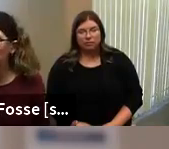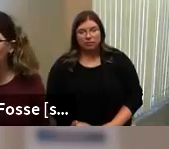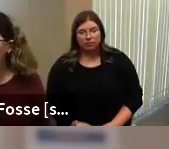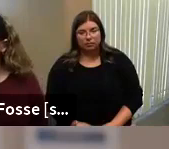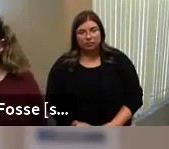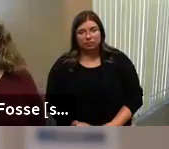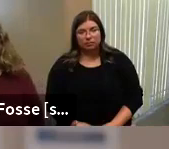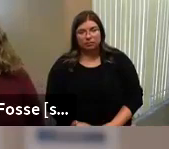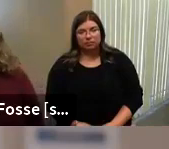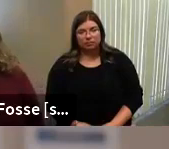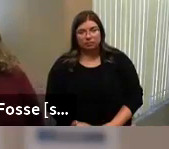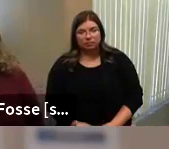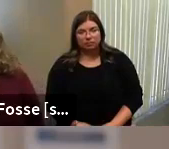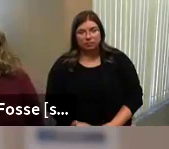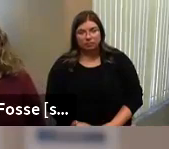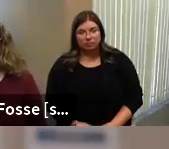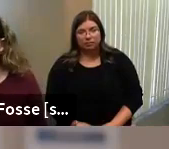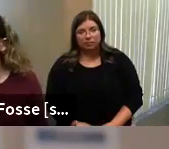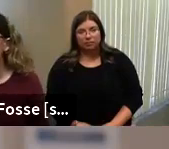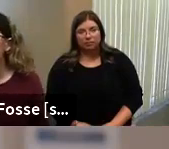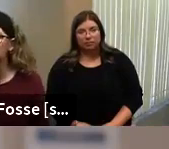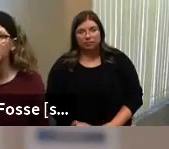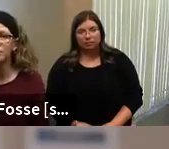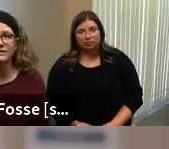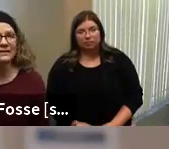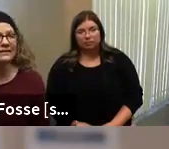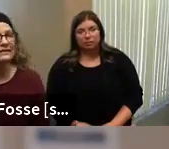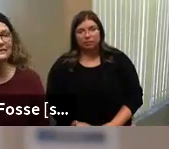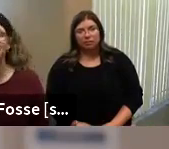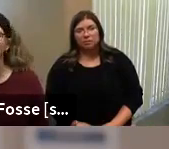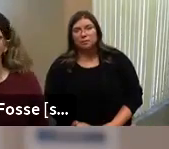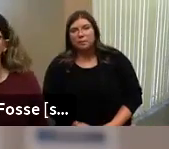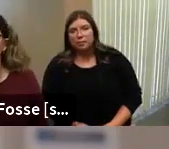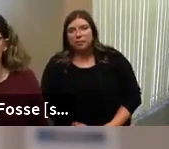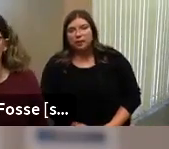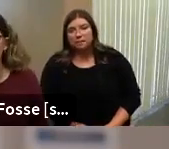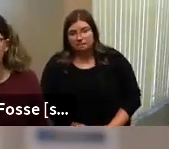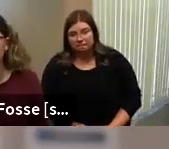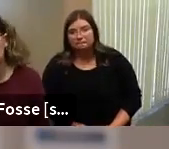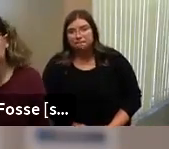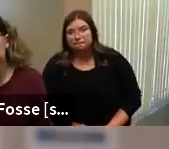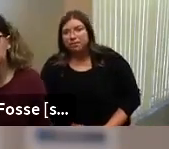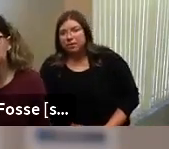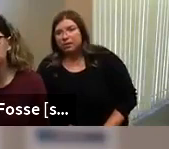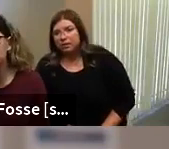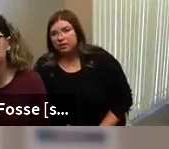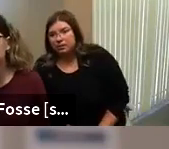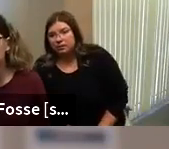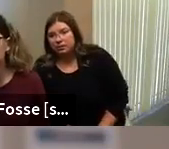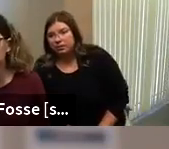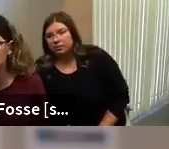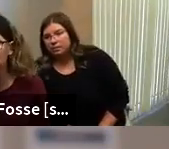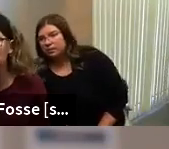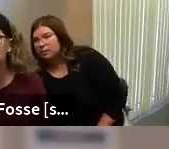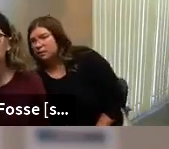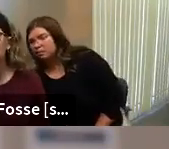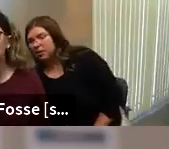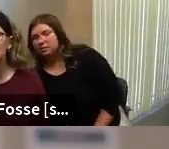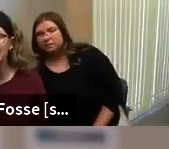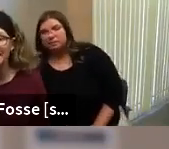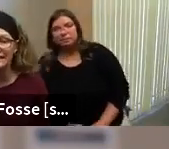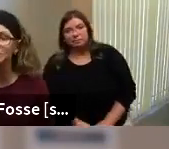Sometimes people think they can work all day long, but however, it will take a lot of work to be a really